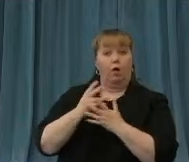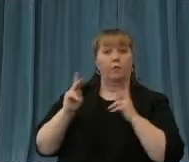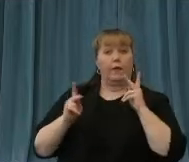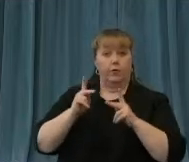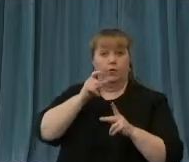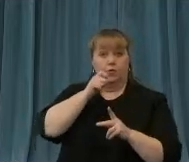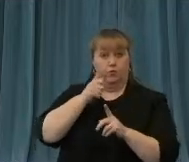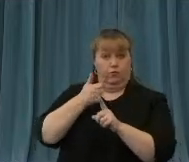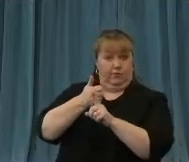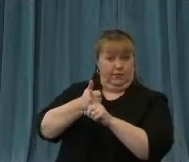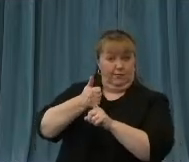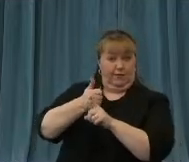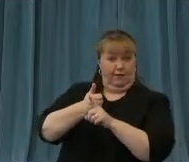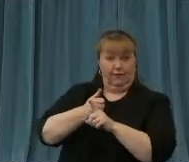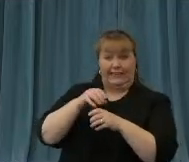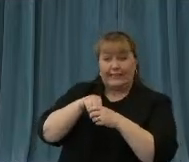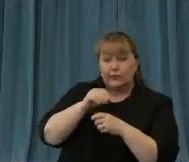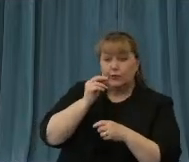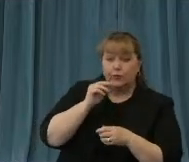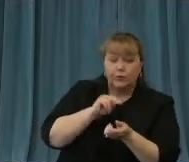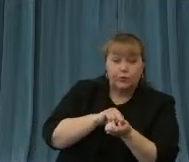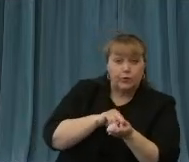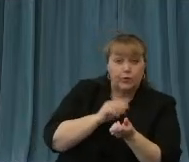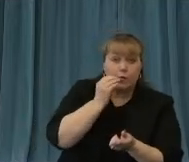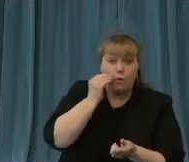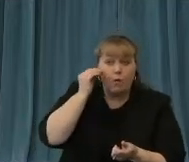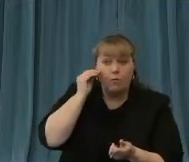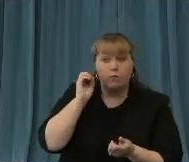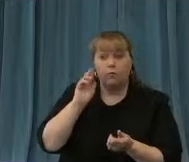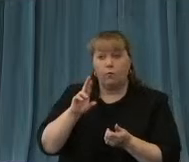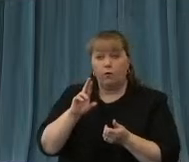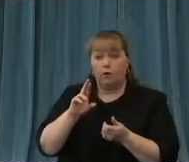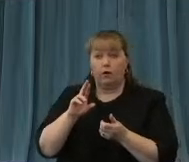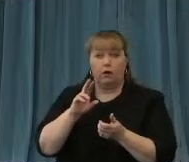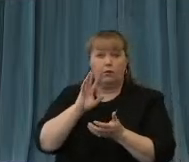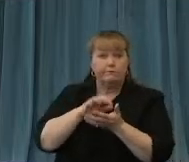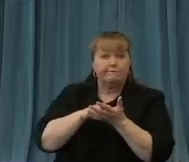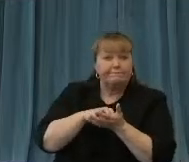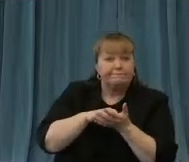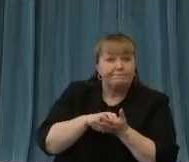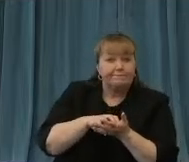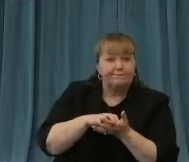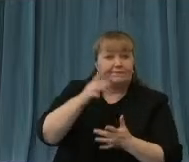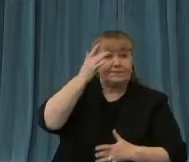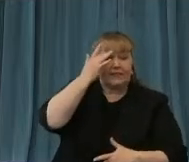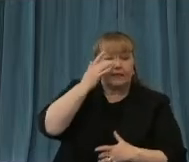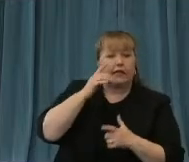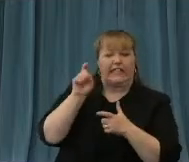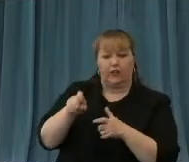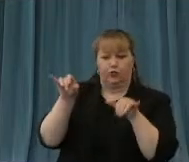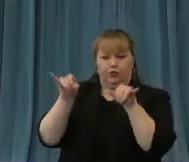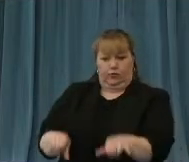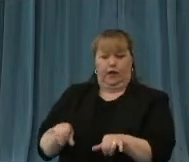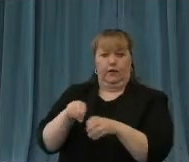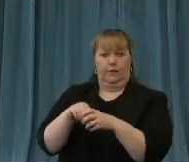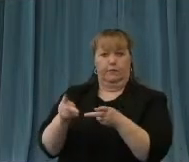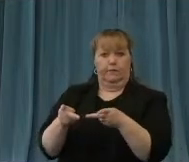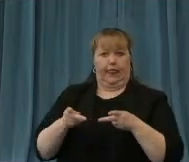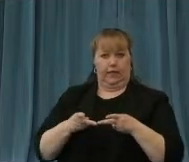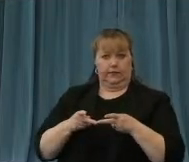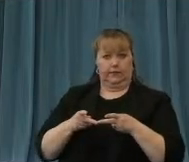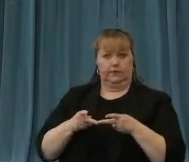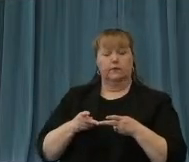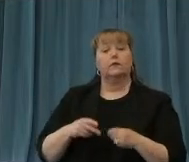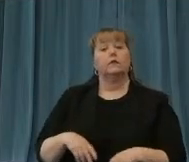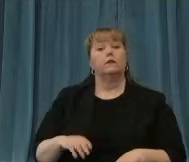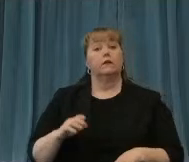vulnerable individuals should continue to shelter in place. Nevada's medical advisory team agrees with this recommendation, and